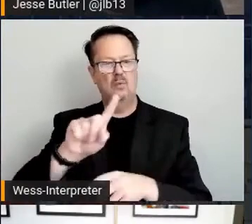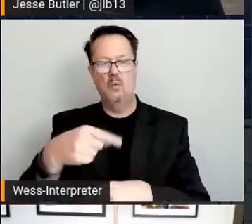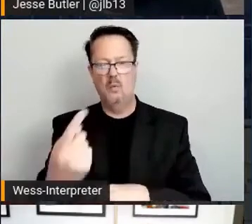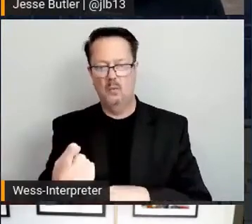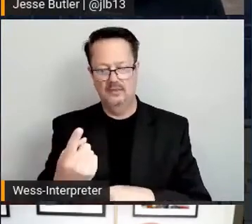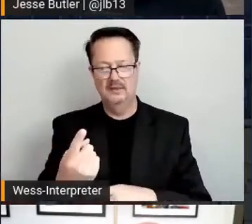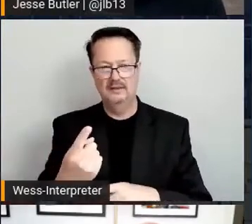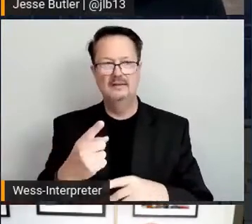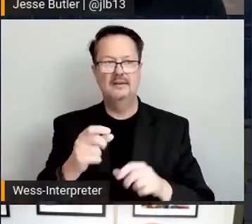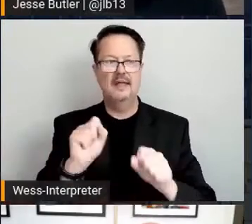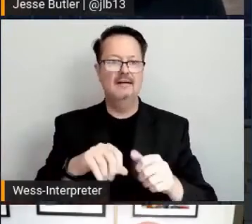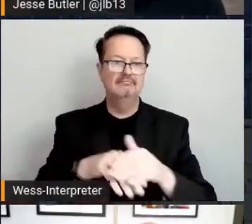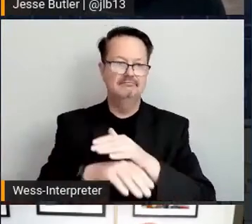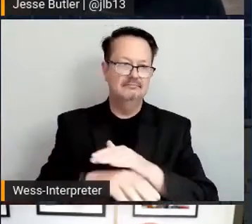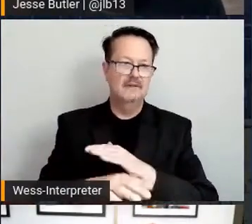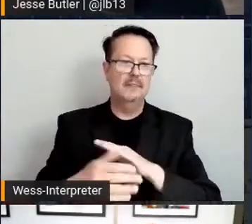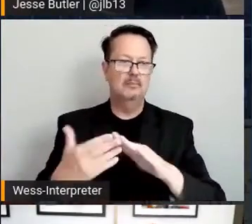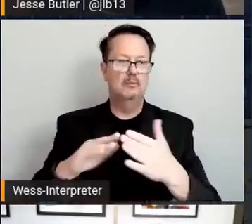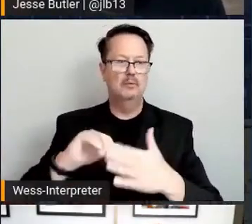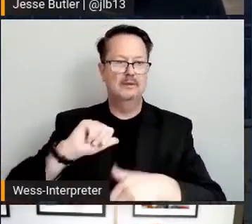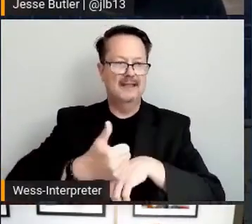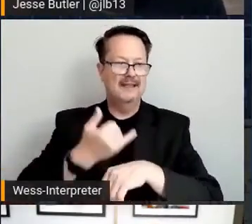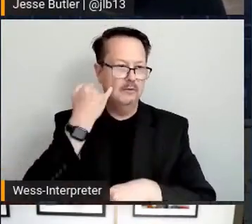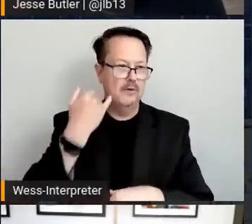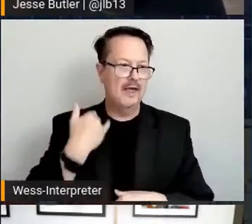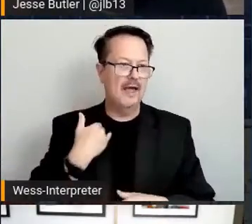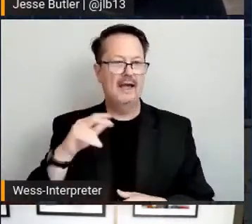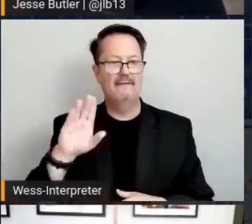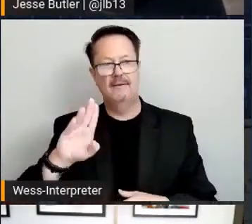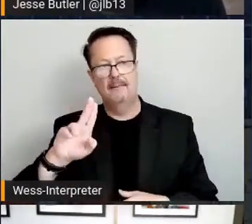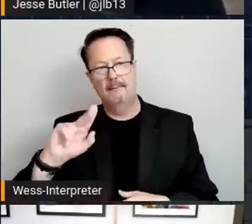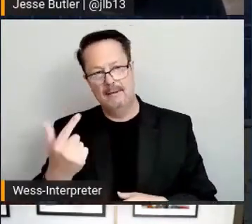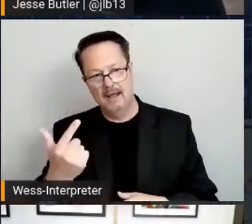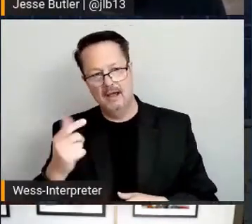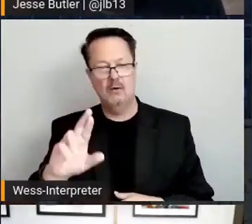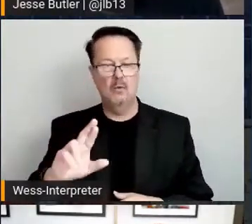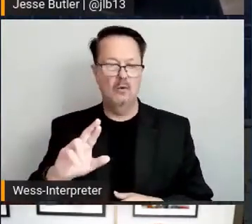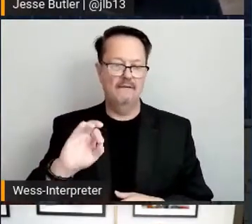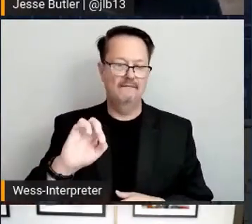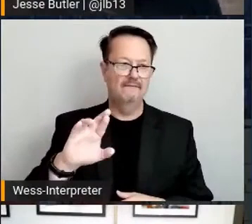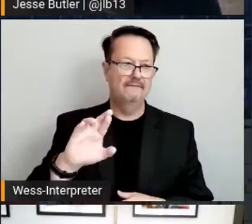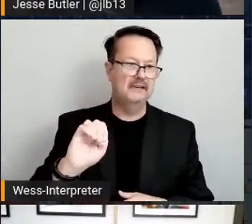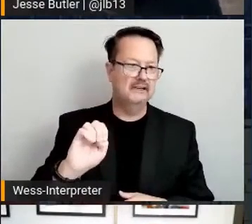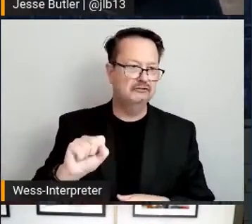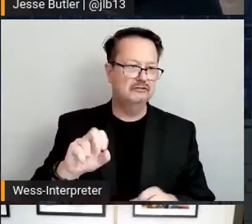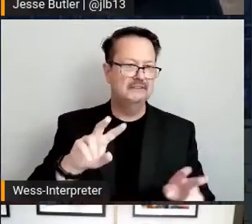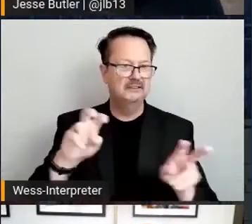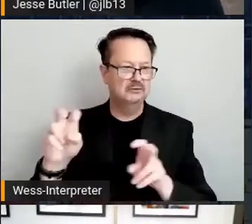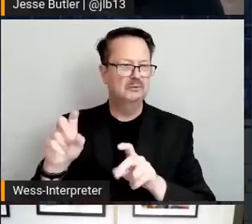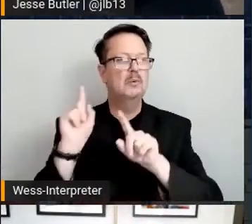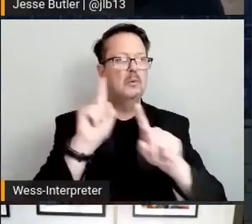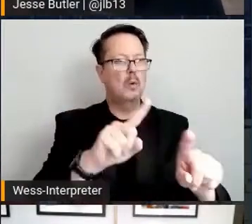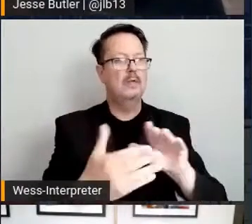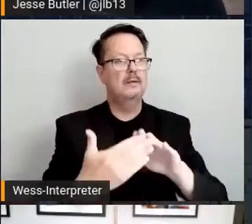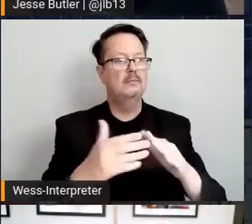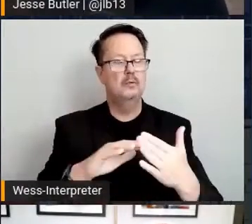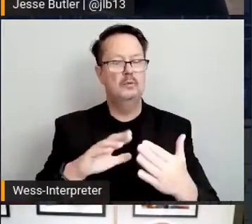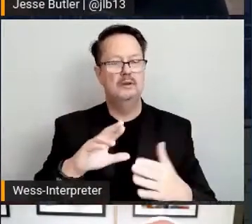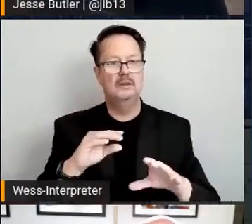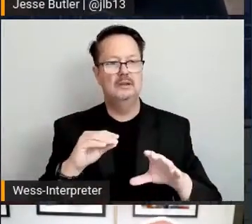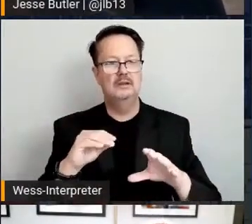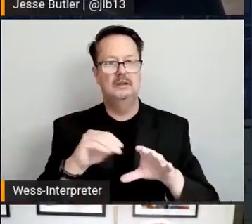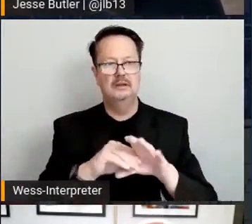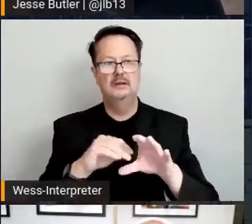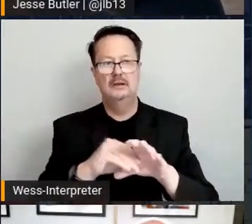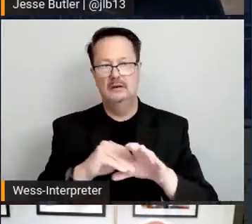a bug or a feature request or something, please go to that community repo. This is our